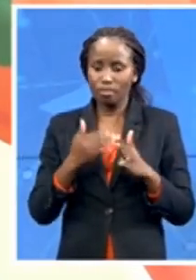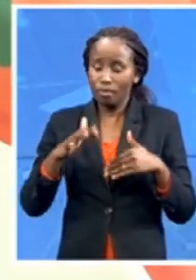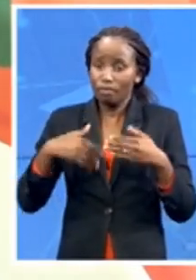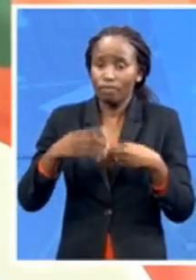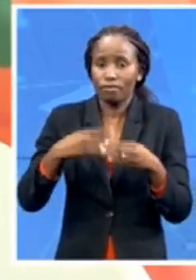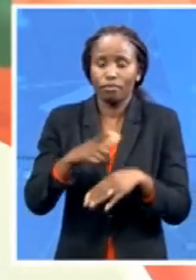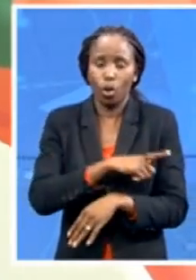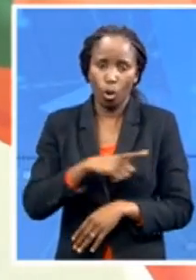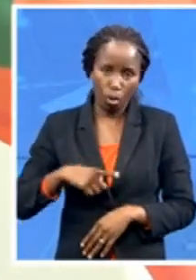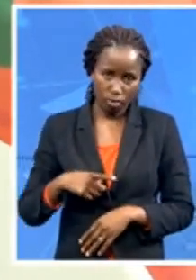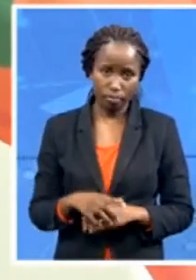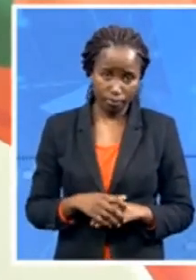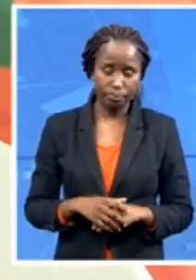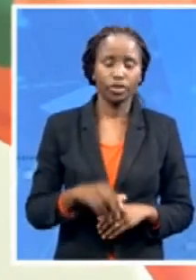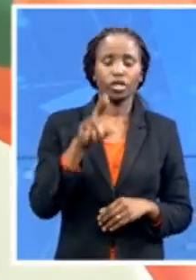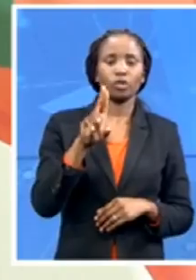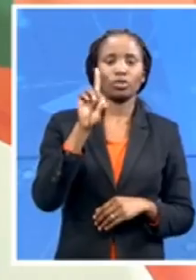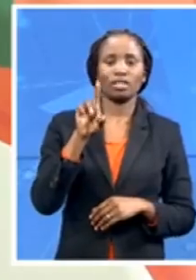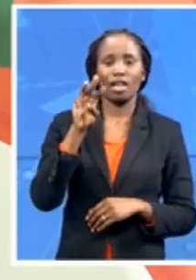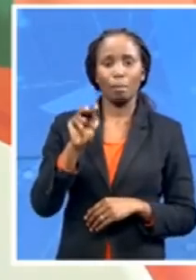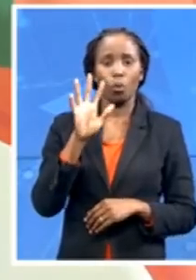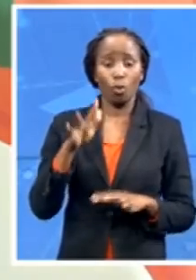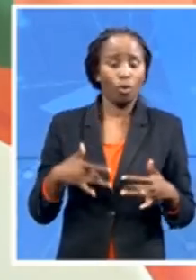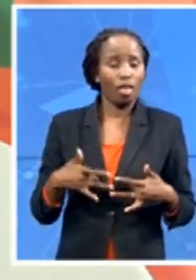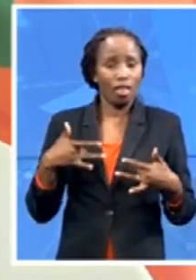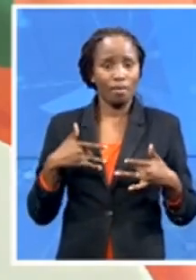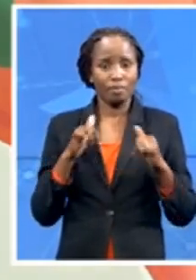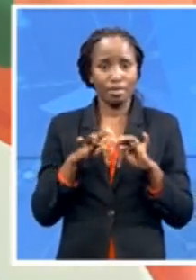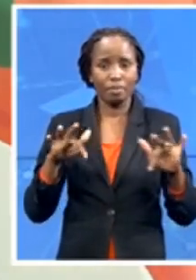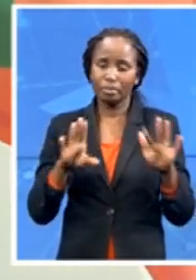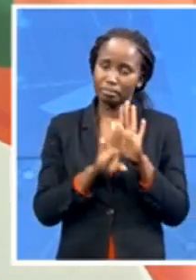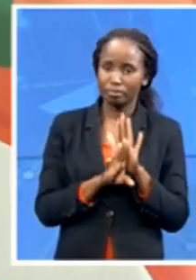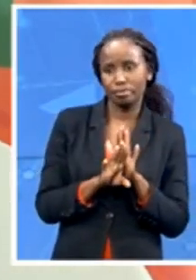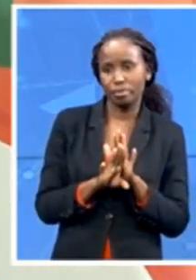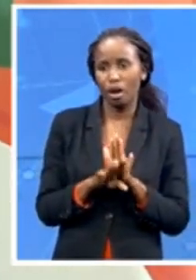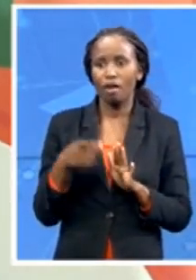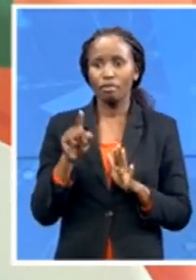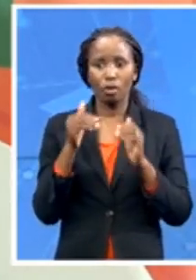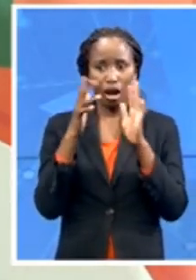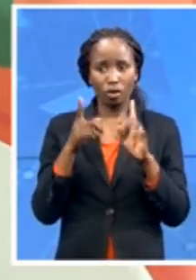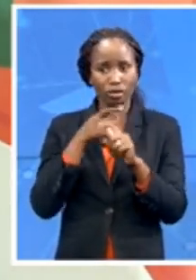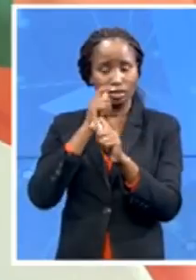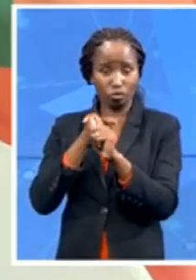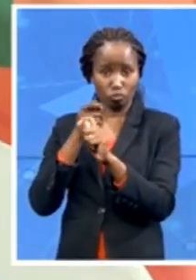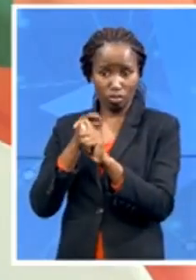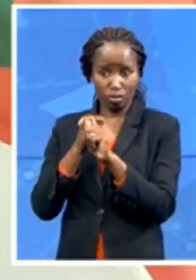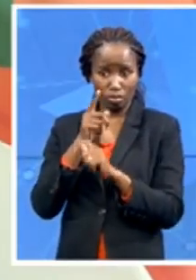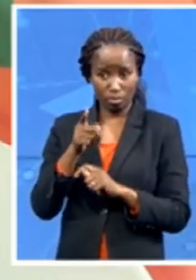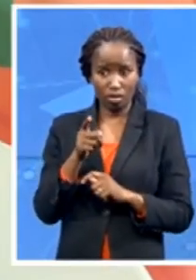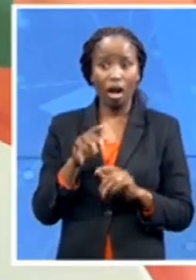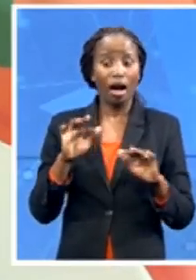the standard of living and of informal settlements by providing essential